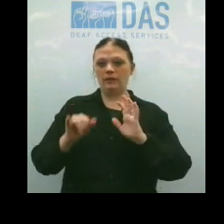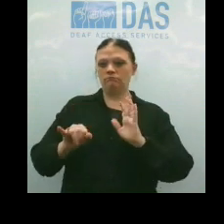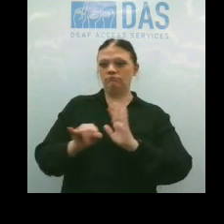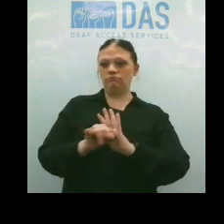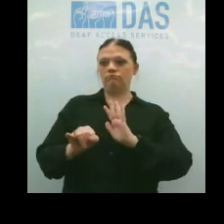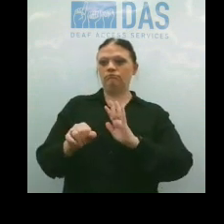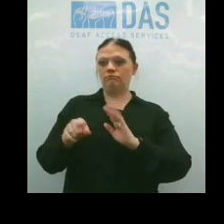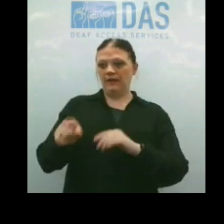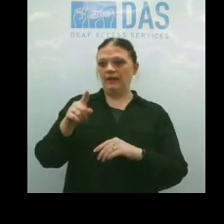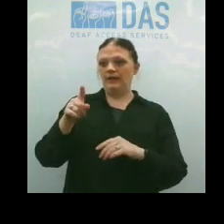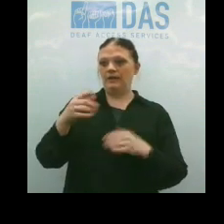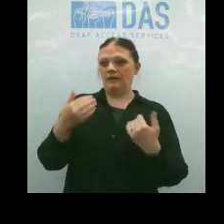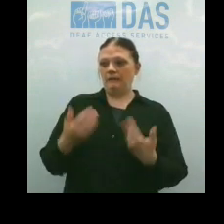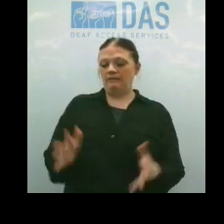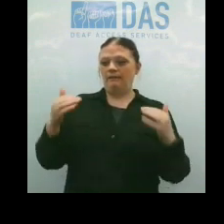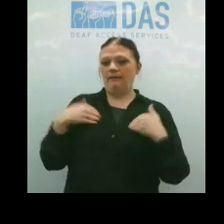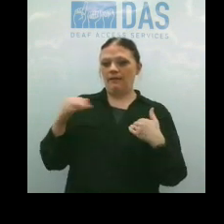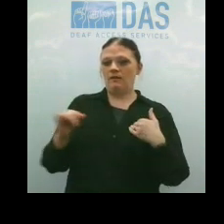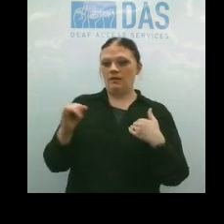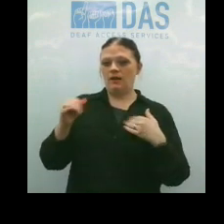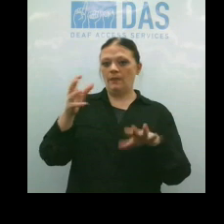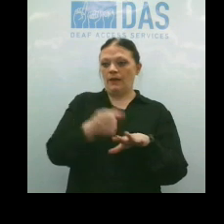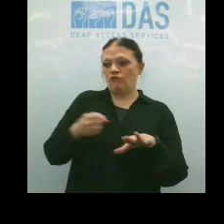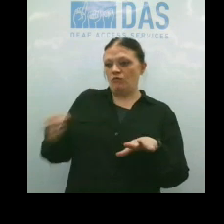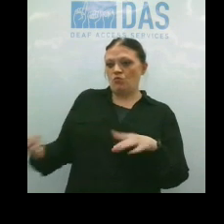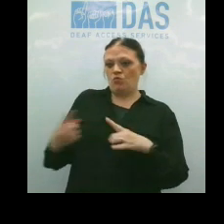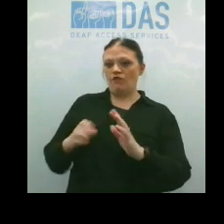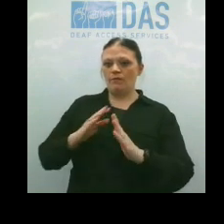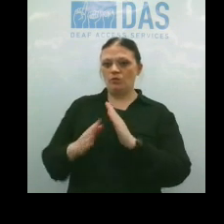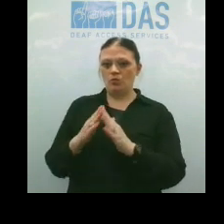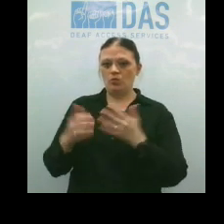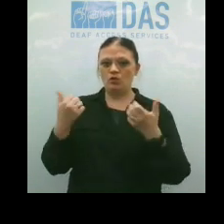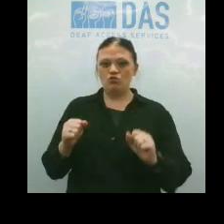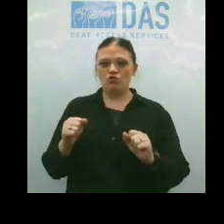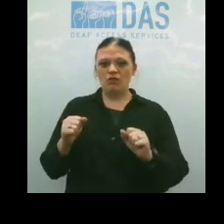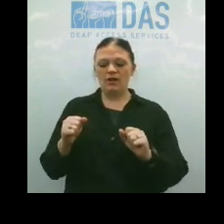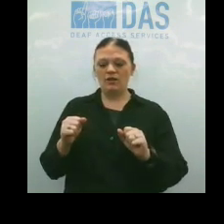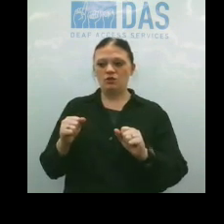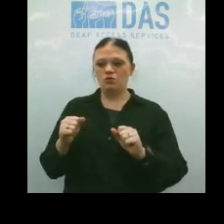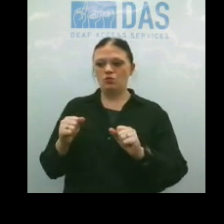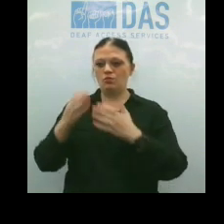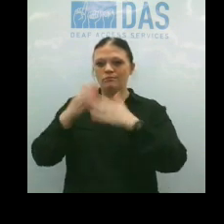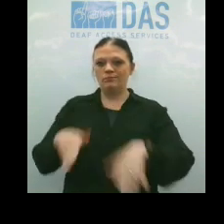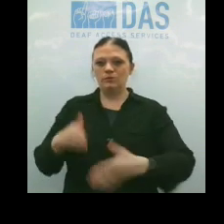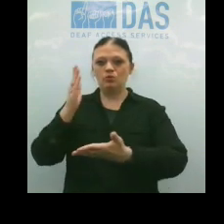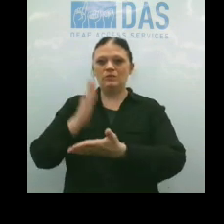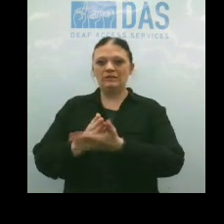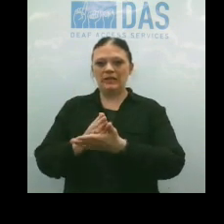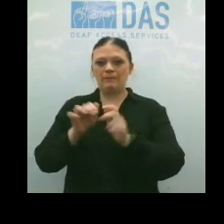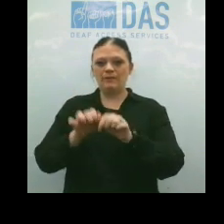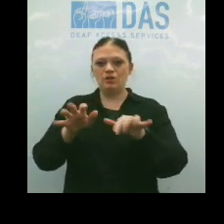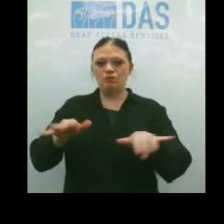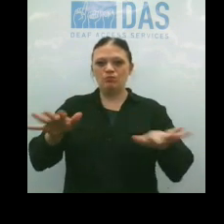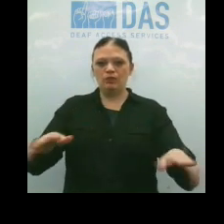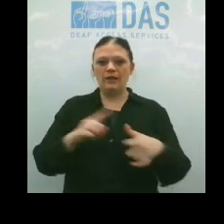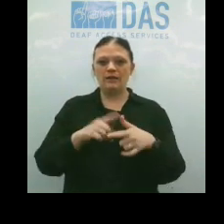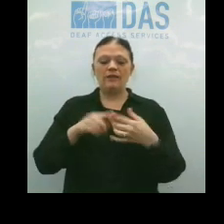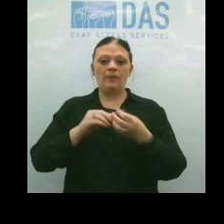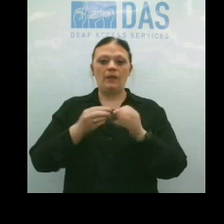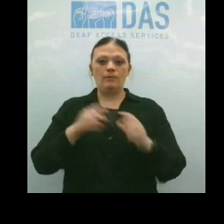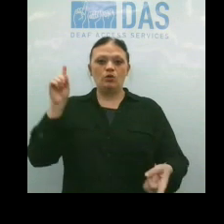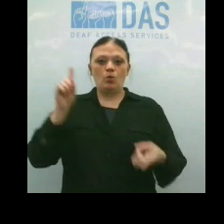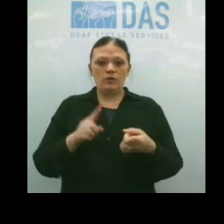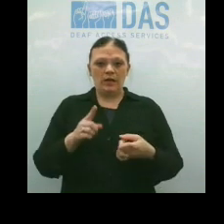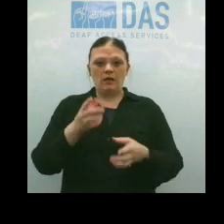identify that they're infected, remove them from the community to try to break that chain of transmission, to bring our numbers down and make